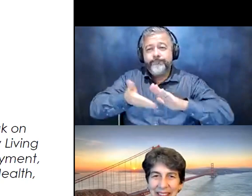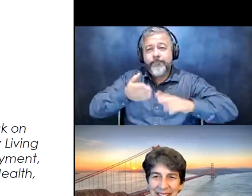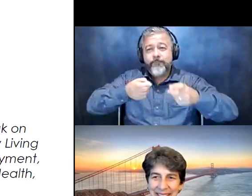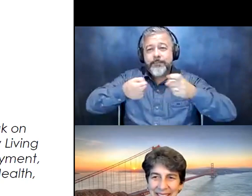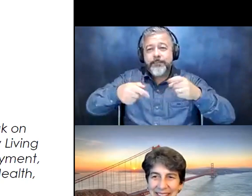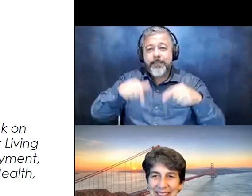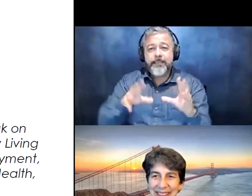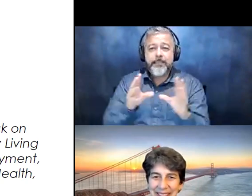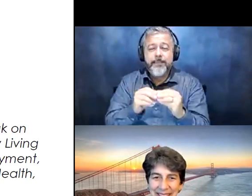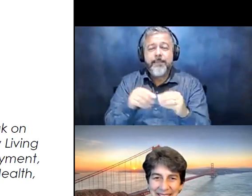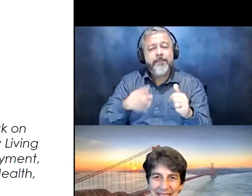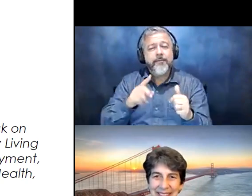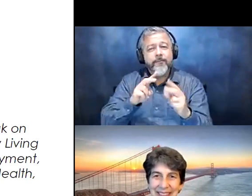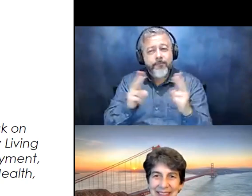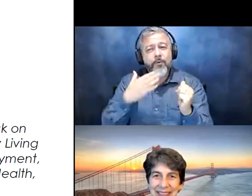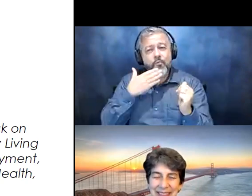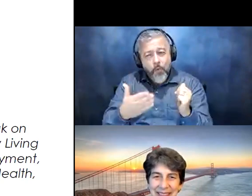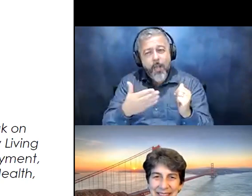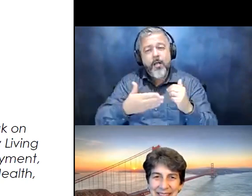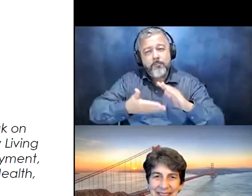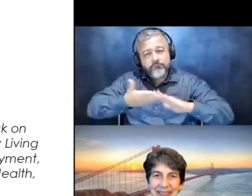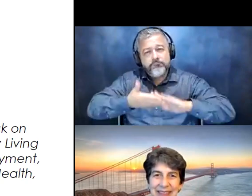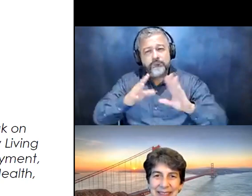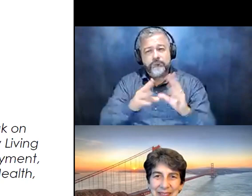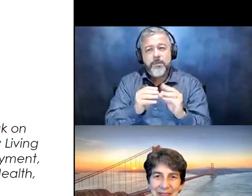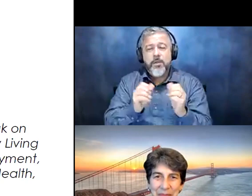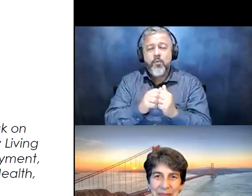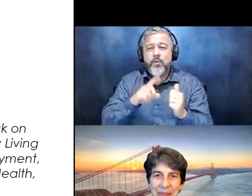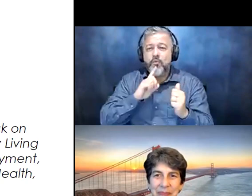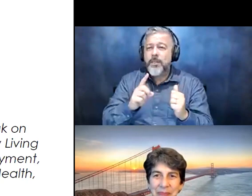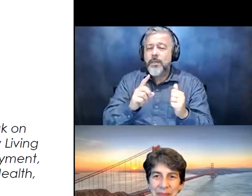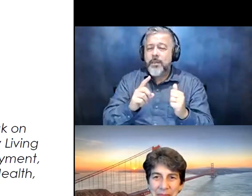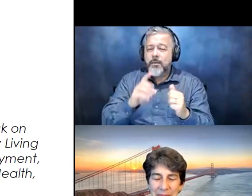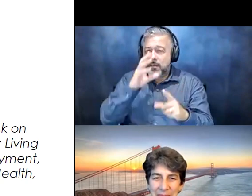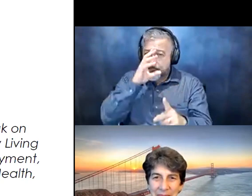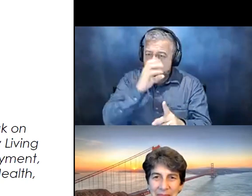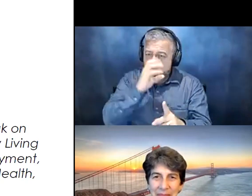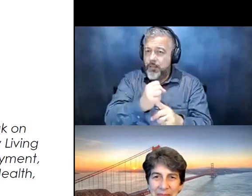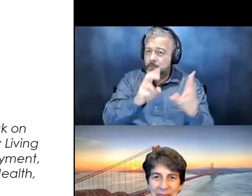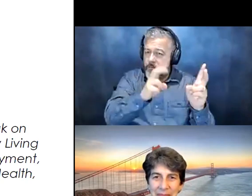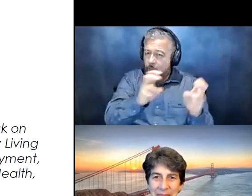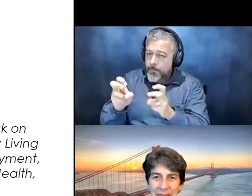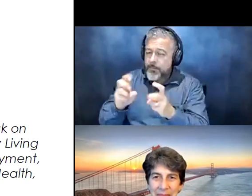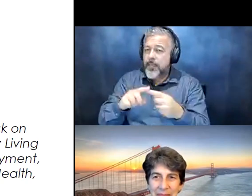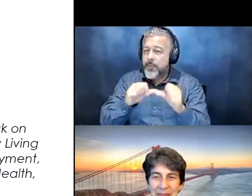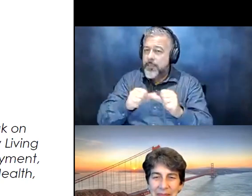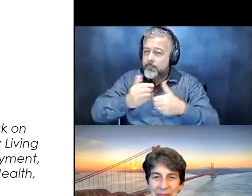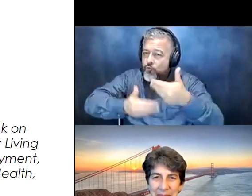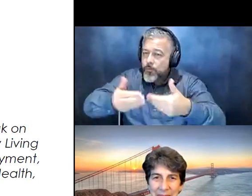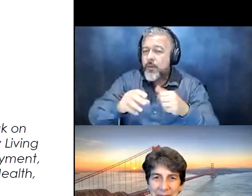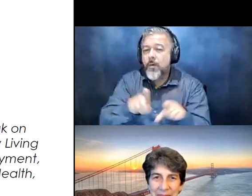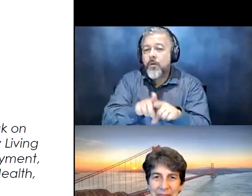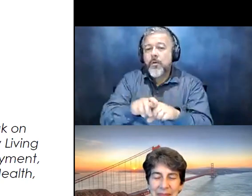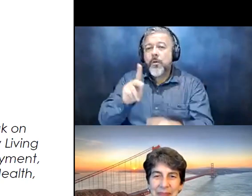done meeting and with really compelling topics, and you kept it moving. And also appreciate carrying on Kim McCoy-Wade's,